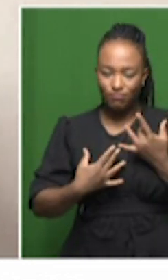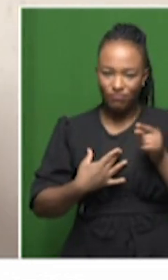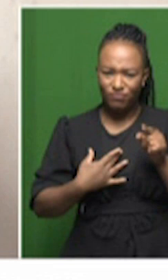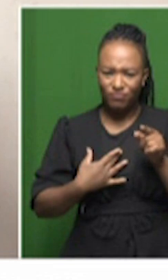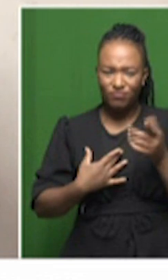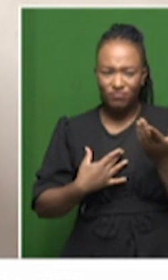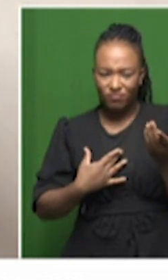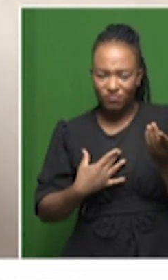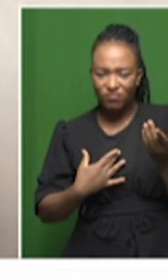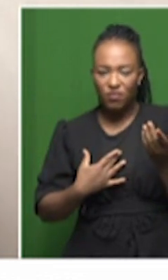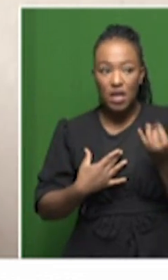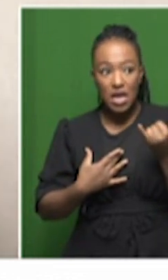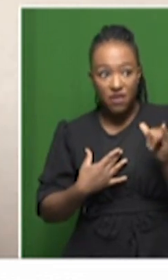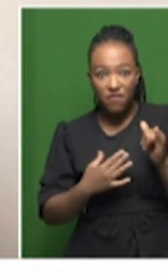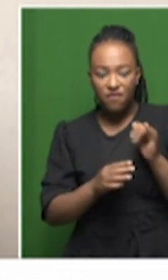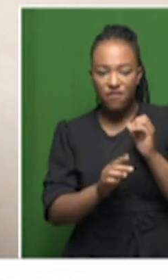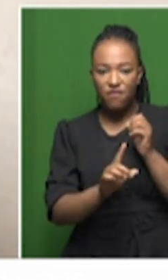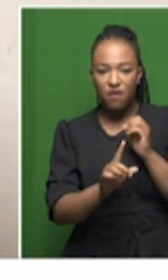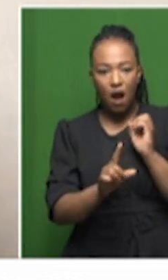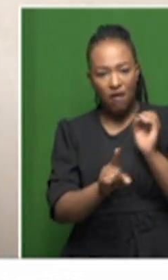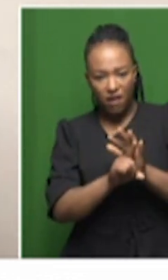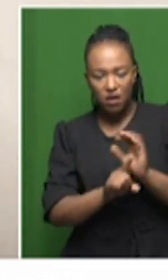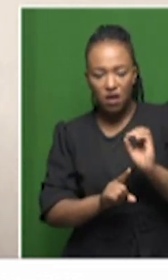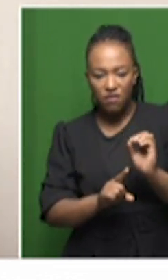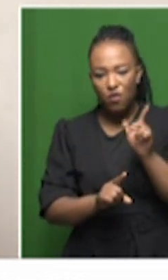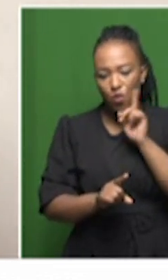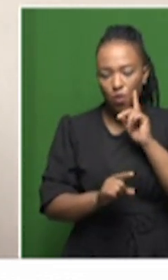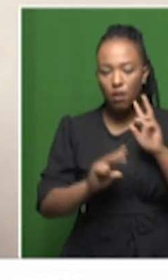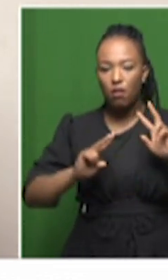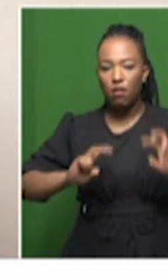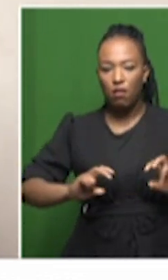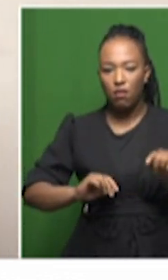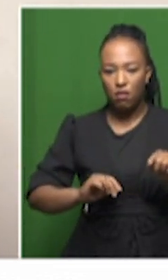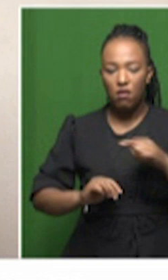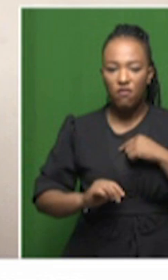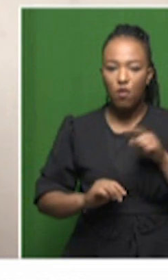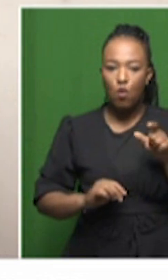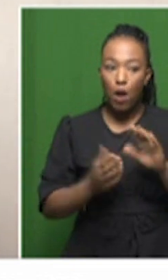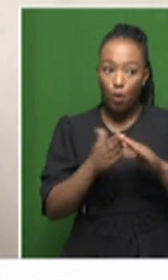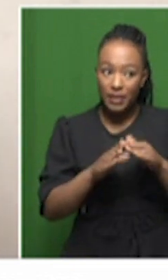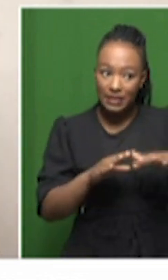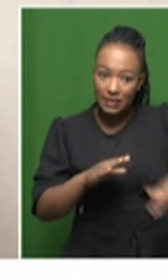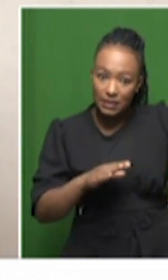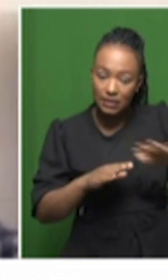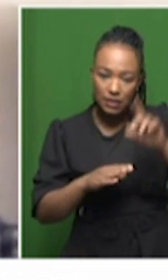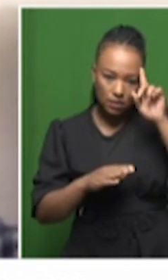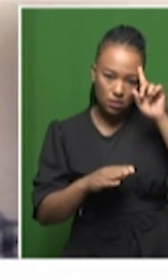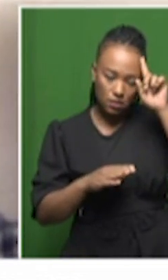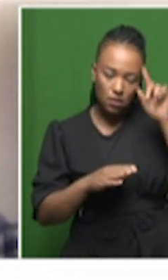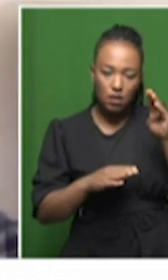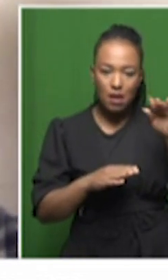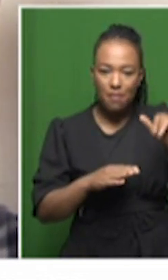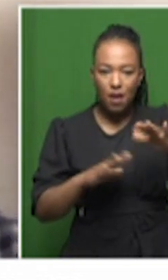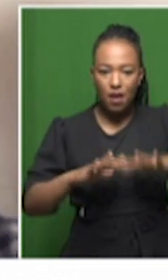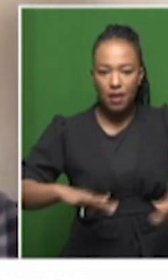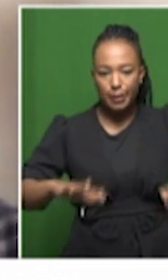what extent, if there is any that has affected, the health of the citizens in the metro. And as you